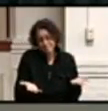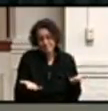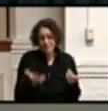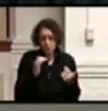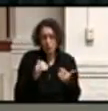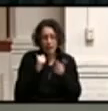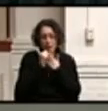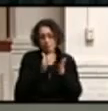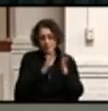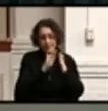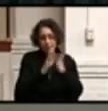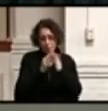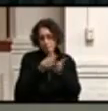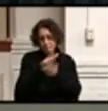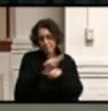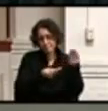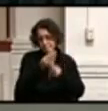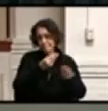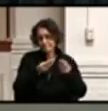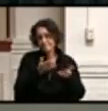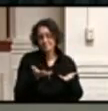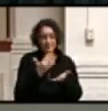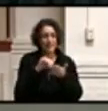town. Certainly. So.